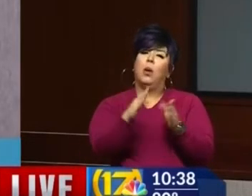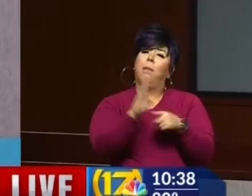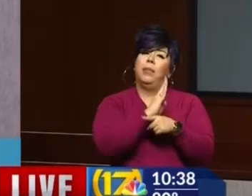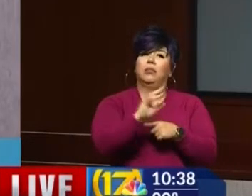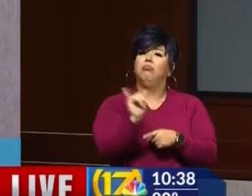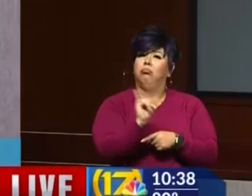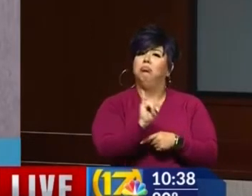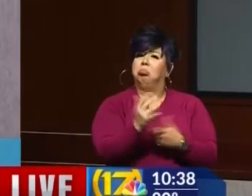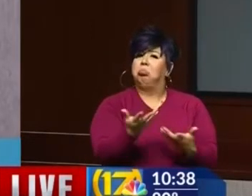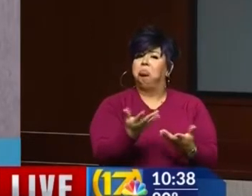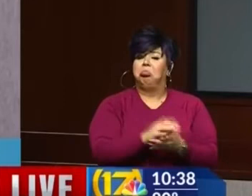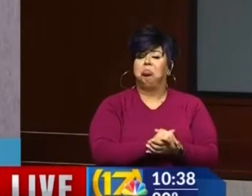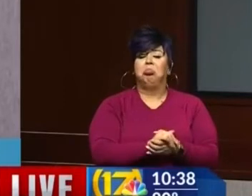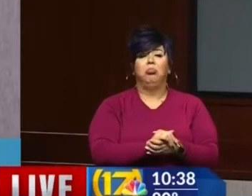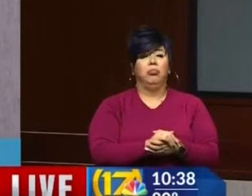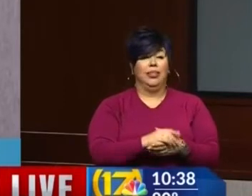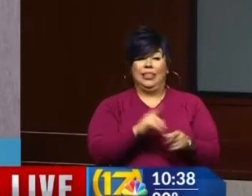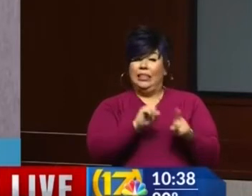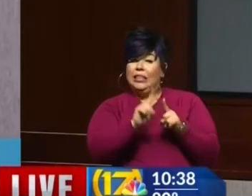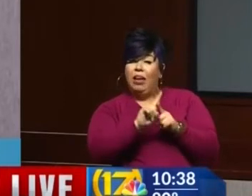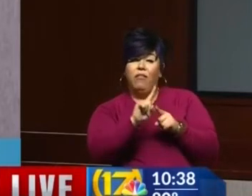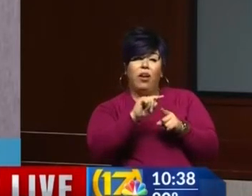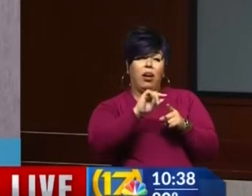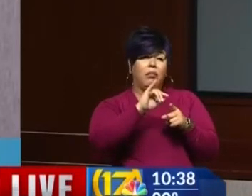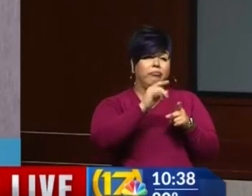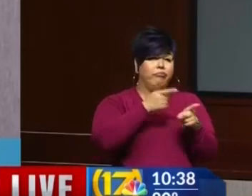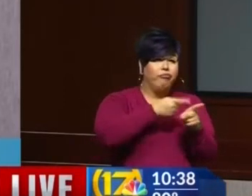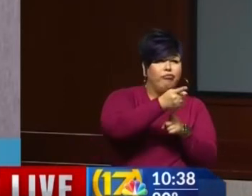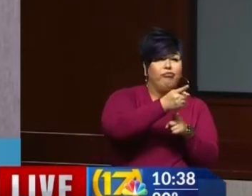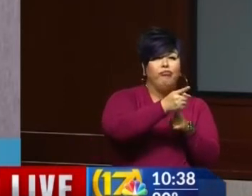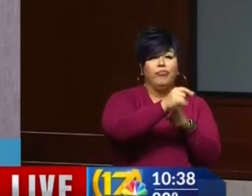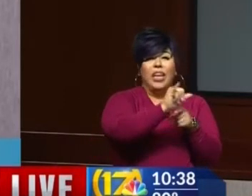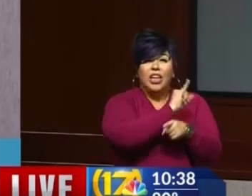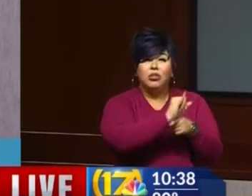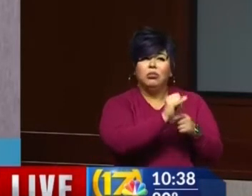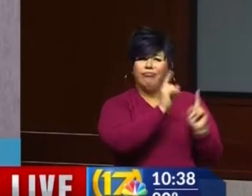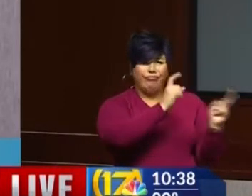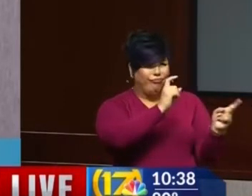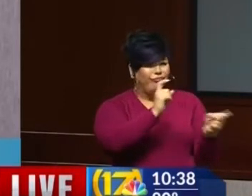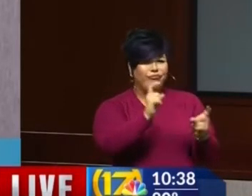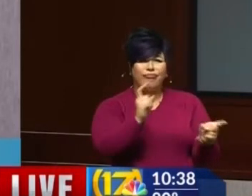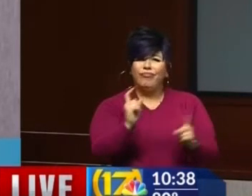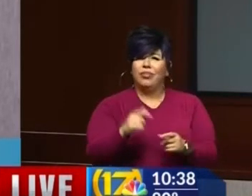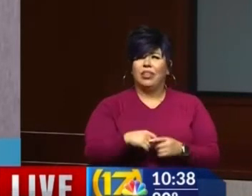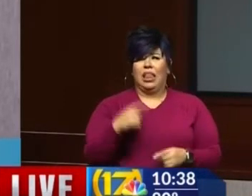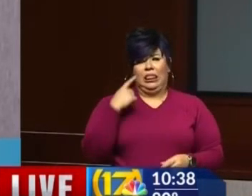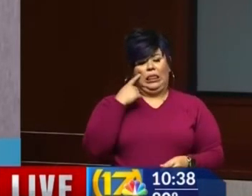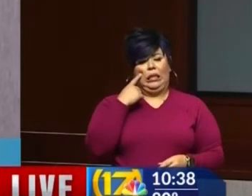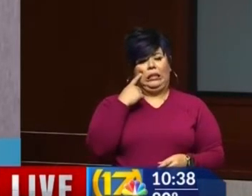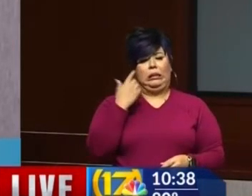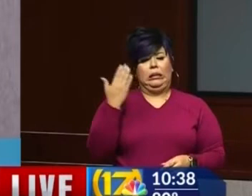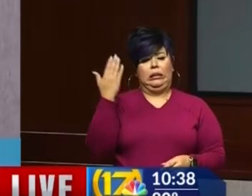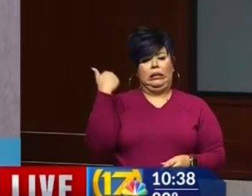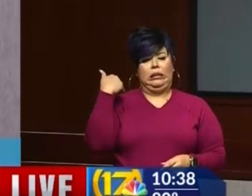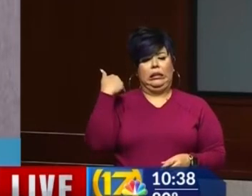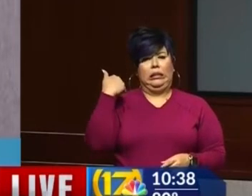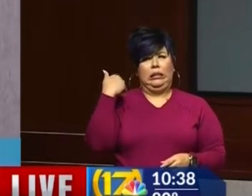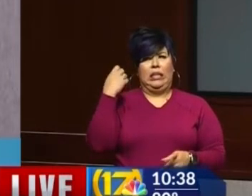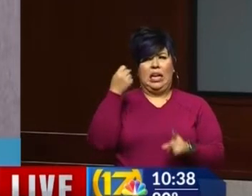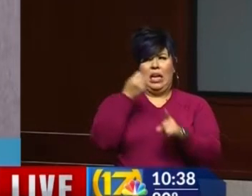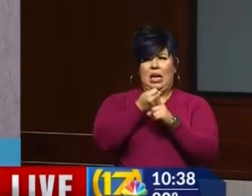community across a number of different industries. And I, at last count, I think we were impacting